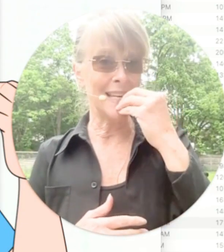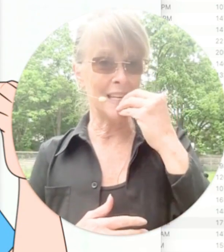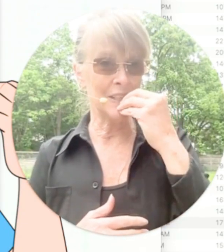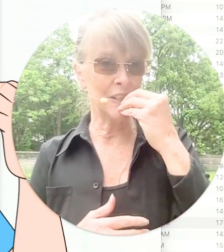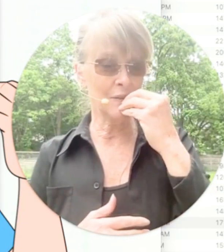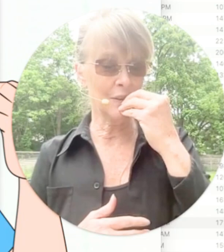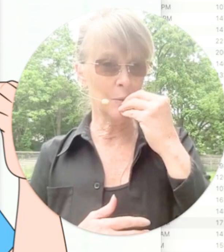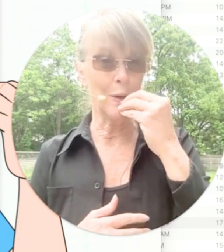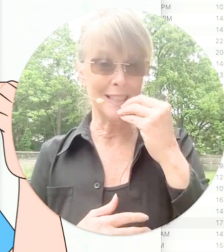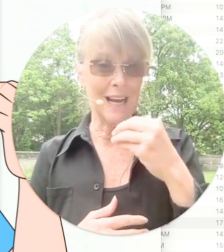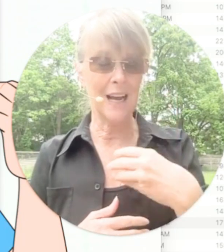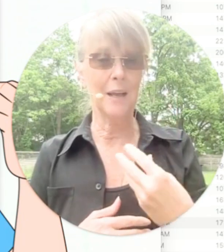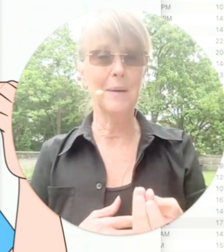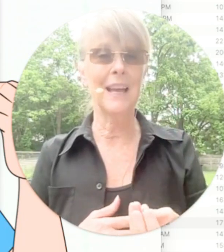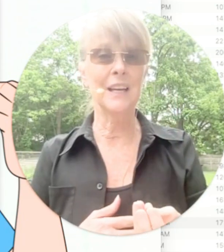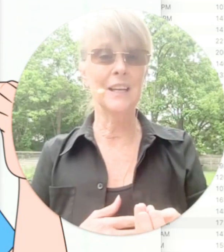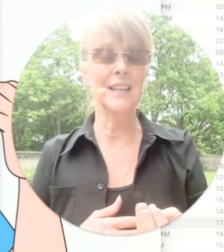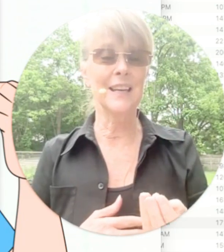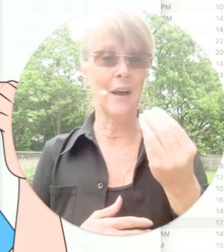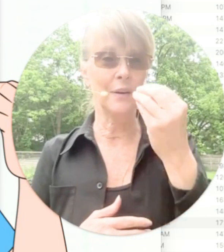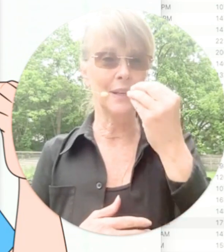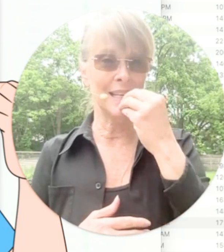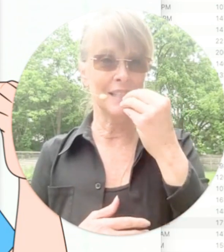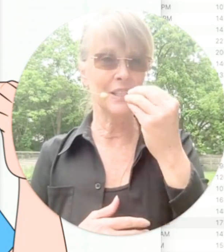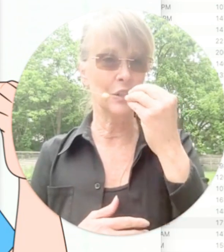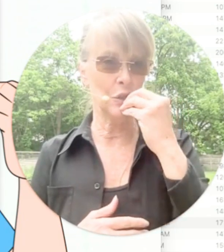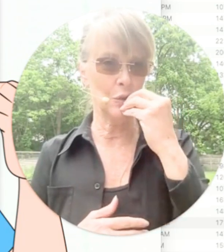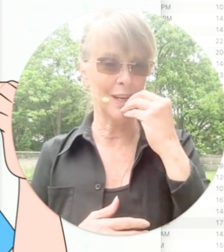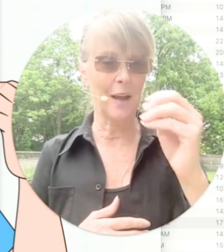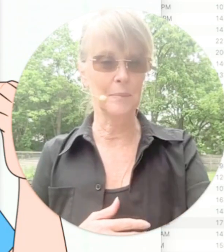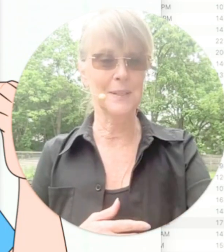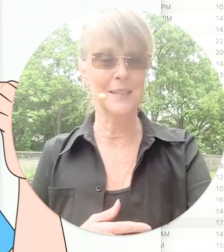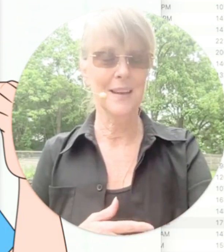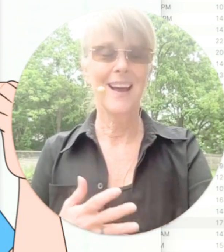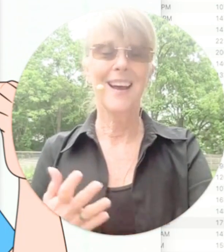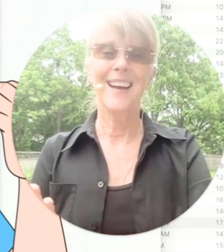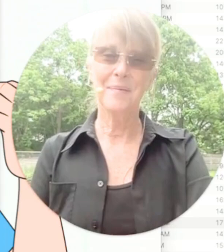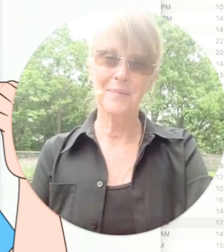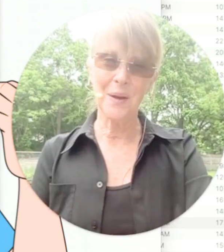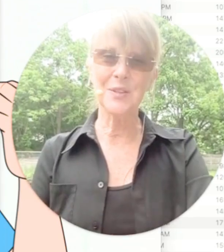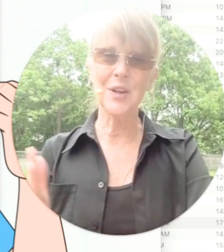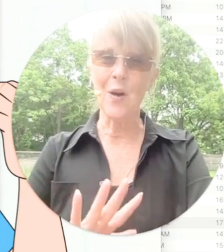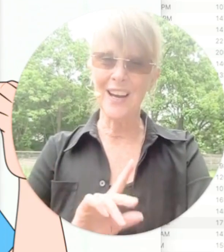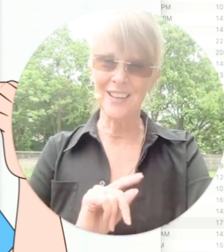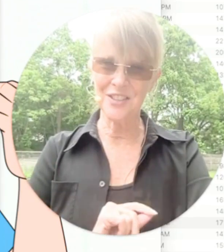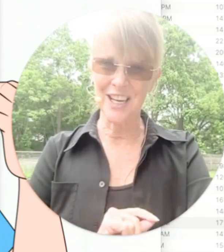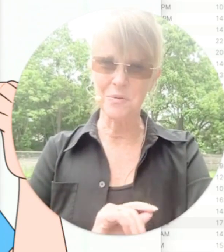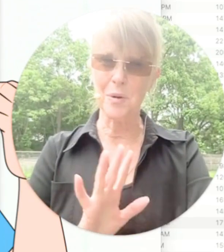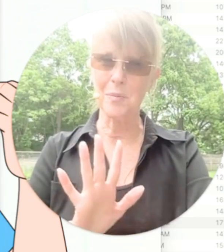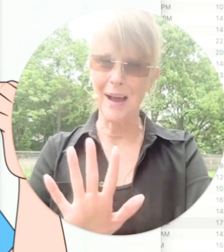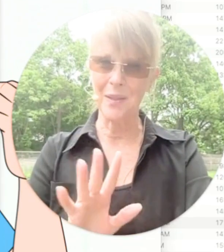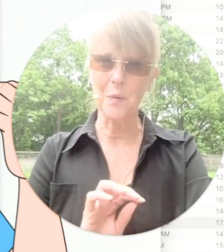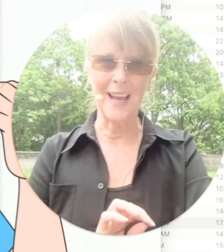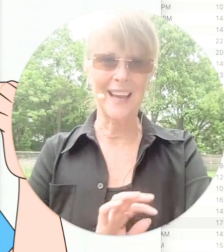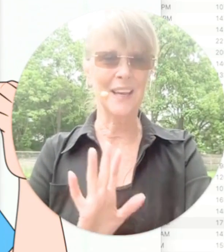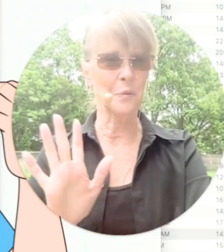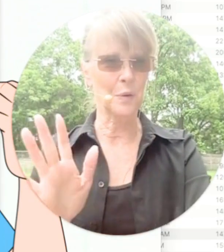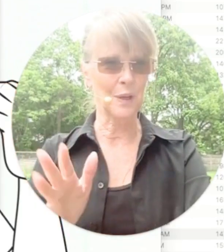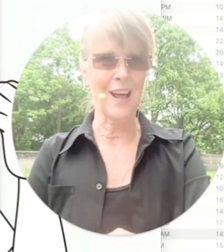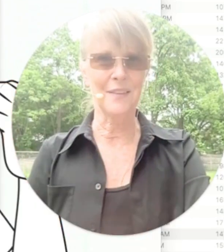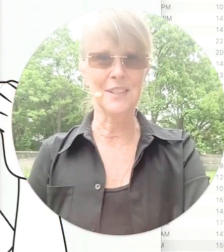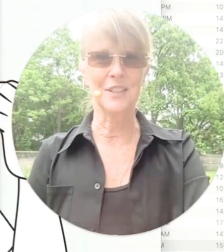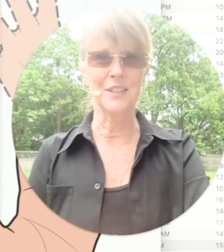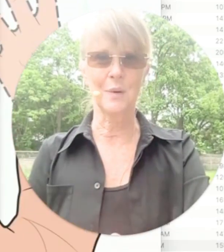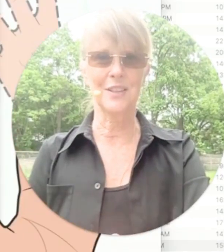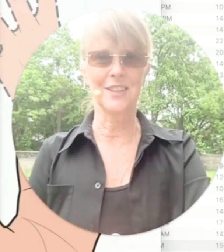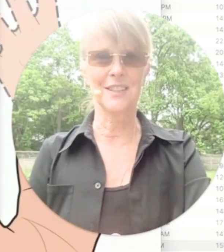to eat is the verb 1 time and the noun is 2 times. Those are interchangeable, by the way, in real